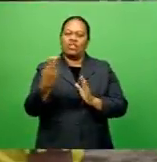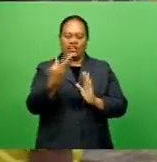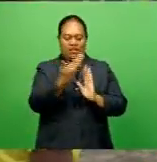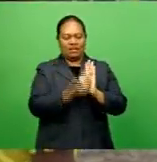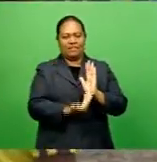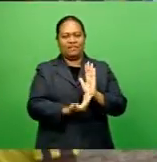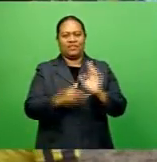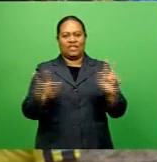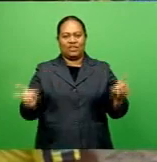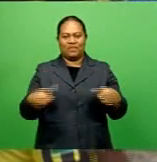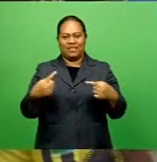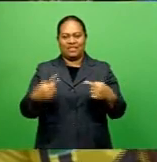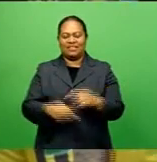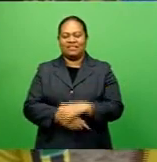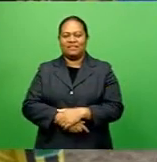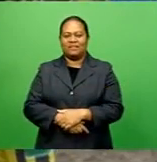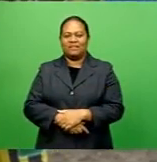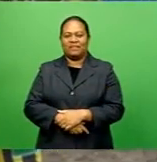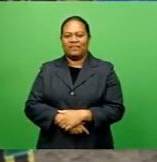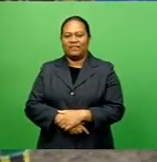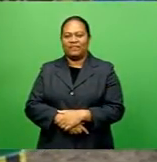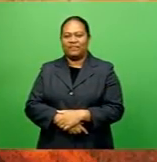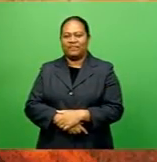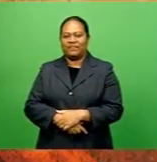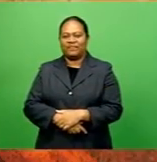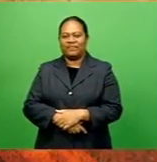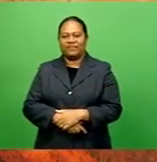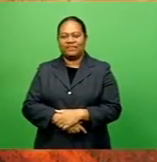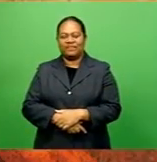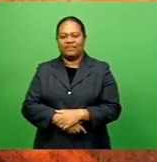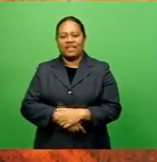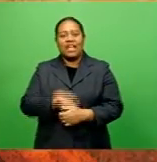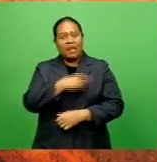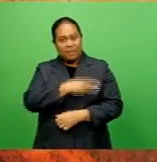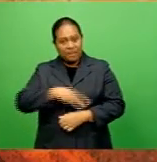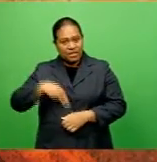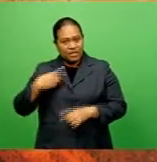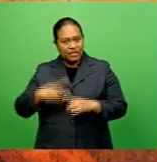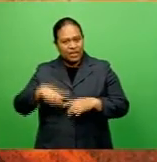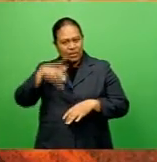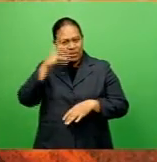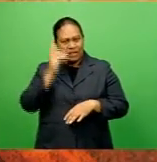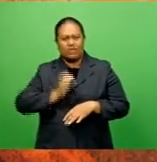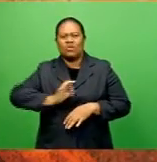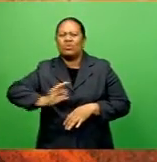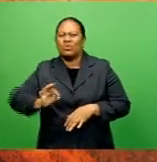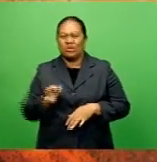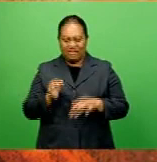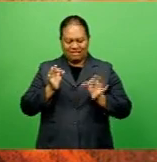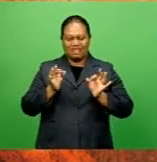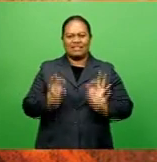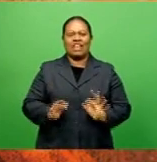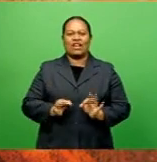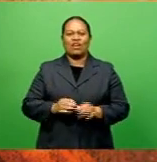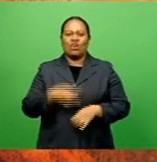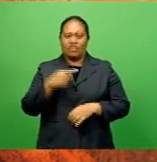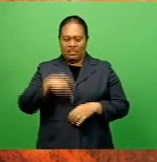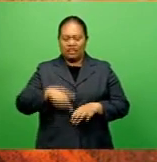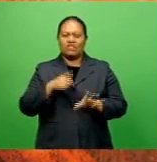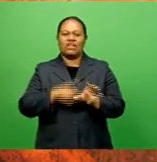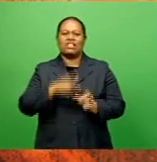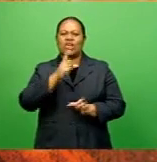competition. Carlini Tavi, FBC Sports. The Ministry of Education is yet to make a decision on the